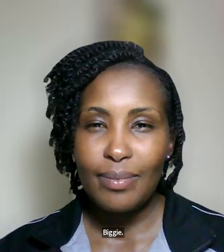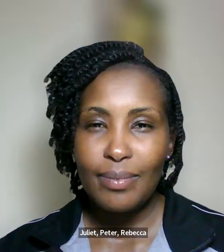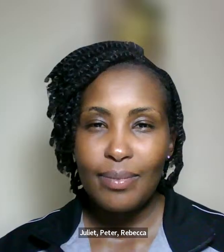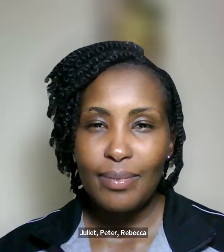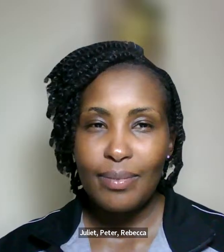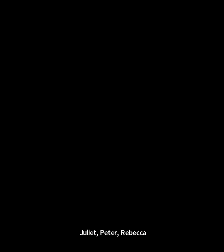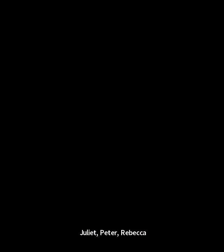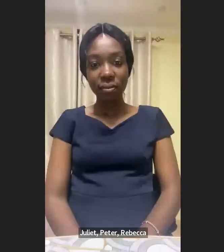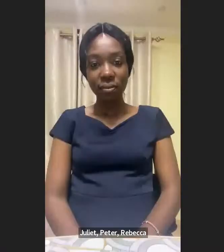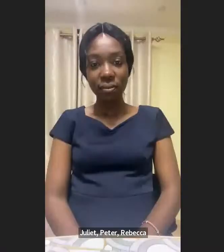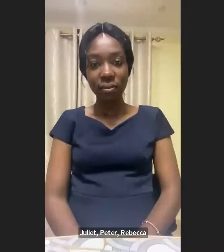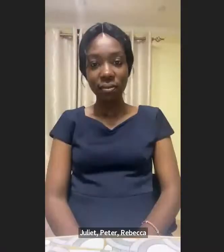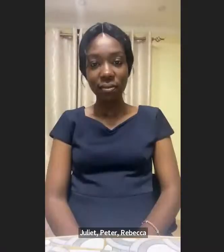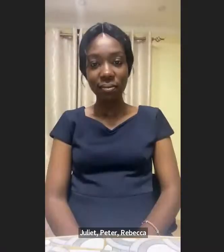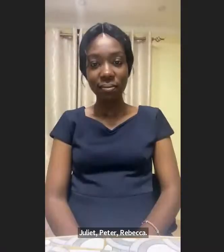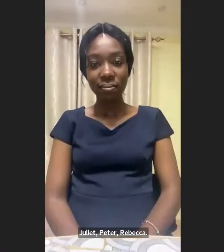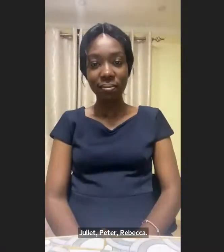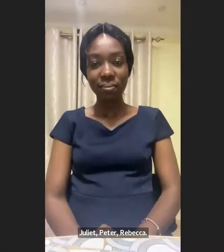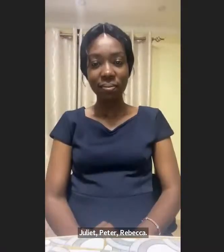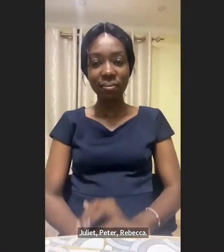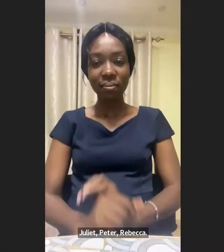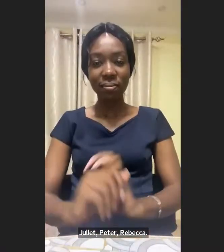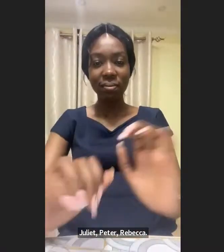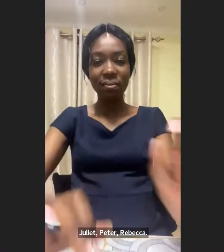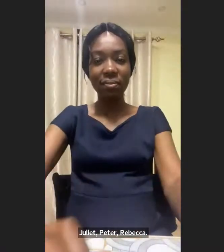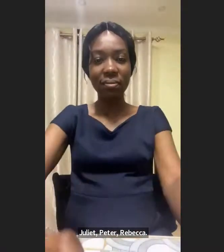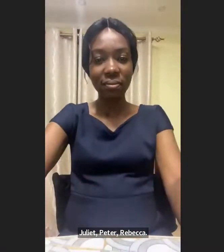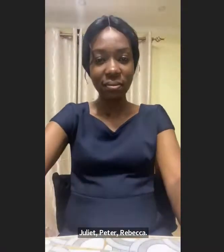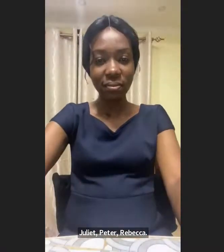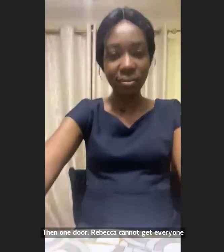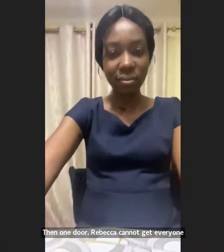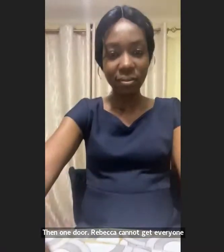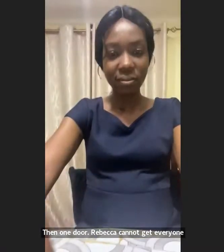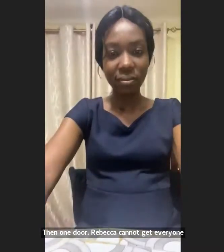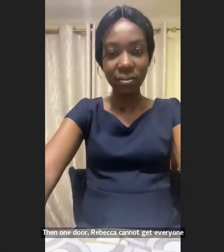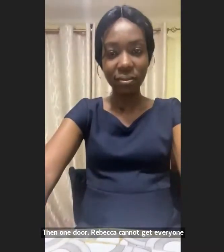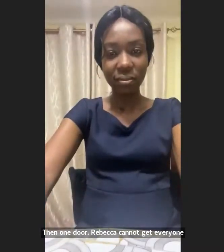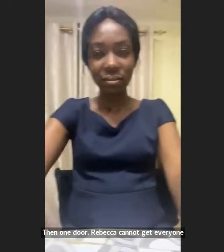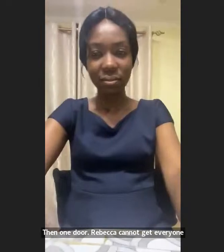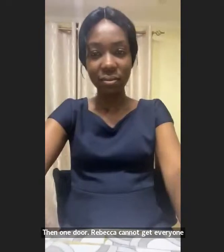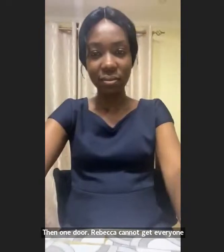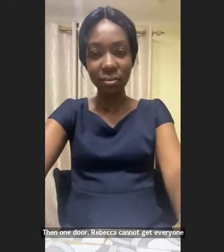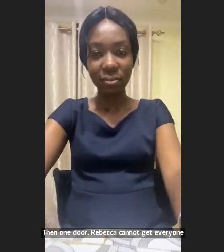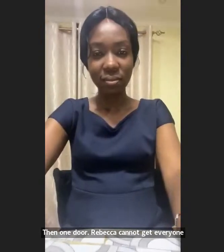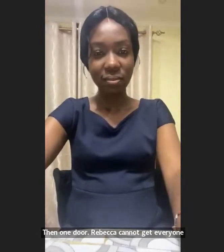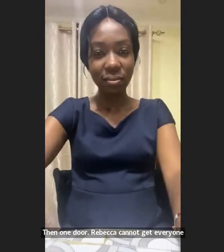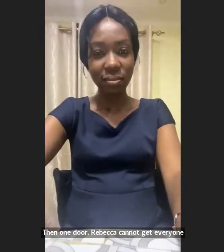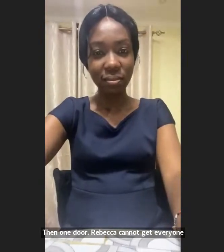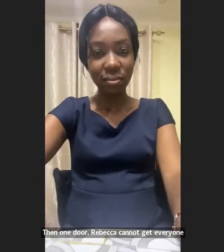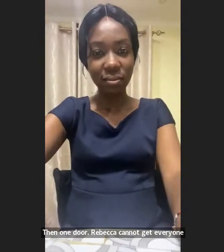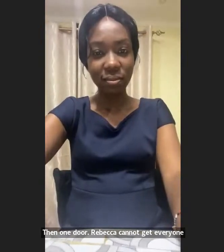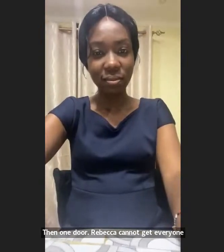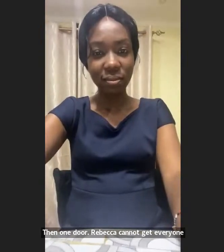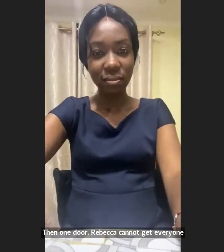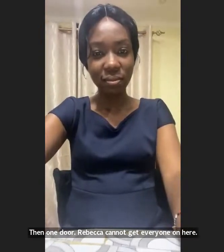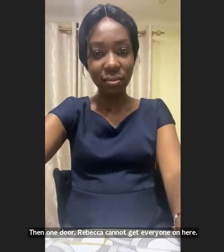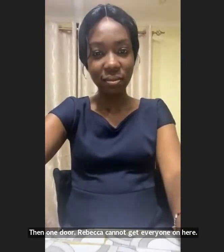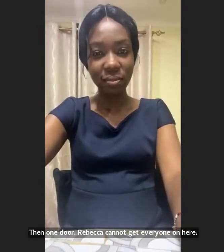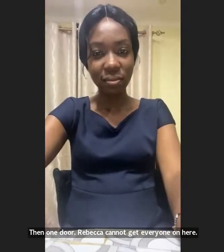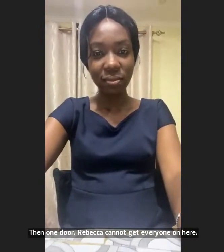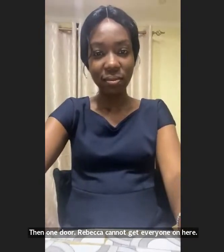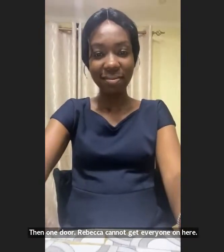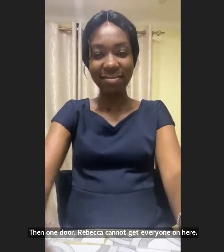Jane Wanjohi. Rebecca, can you get everyone on Angukanayo here? Esther Kangede,